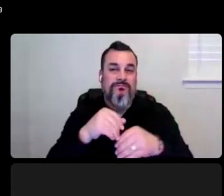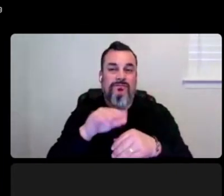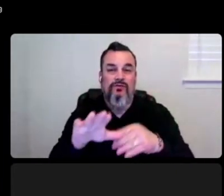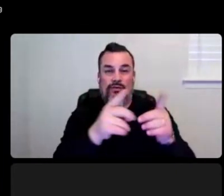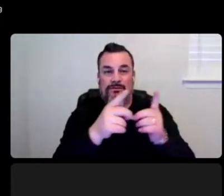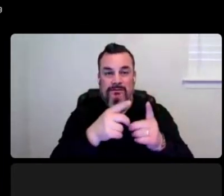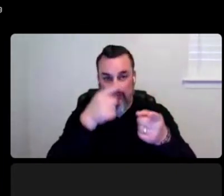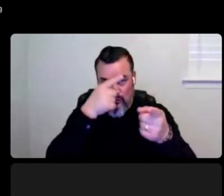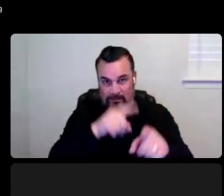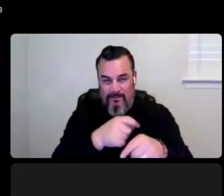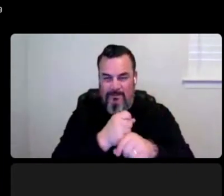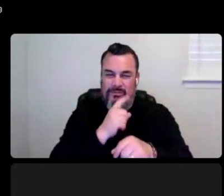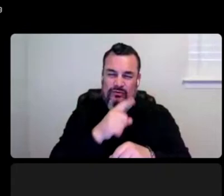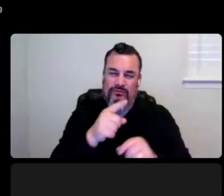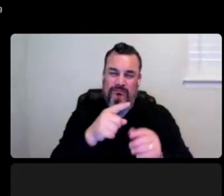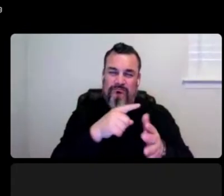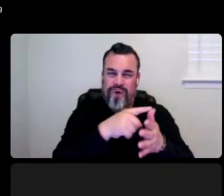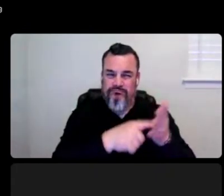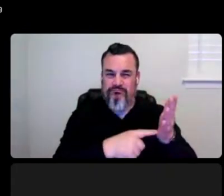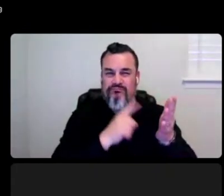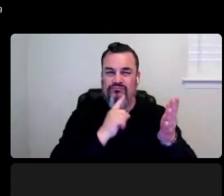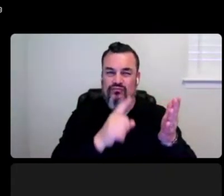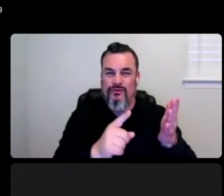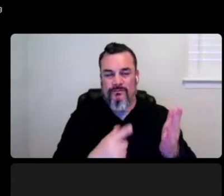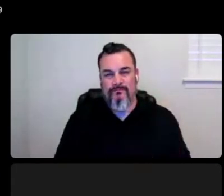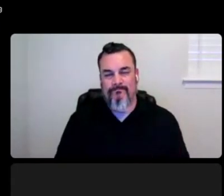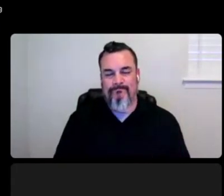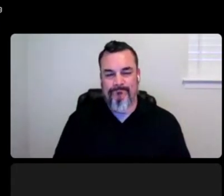agreements, let's make sure these are real.